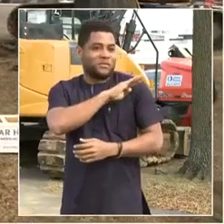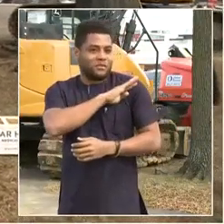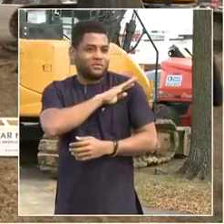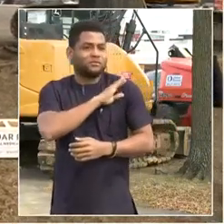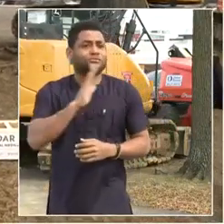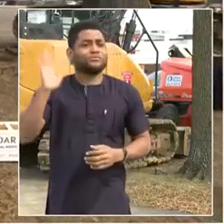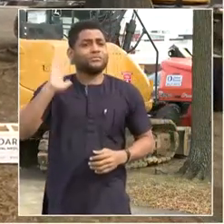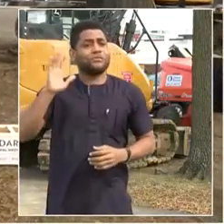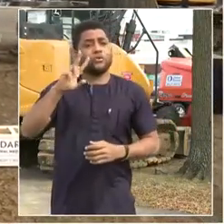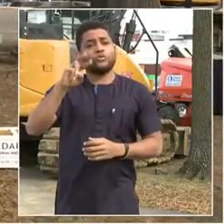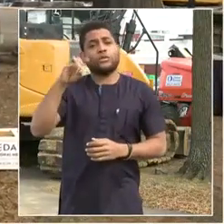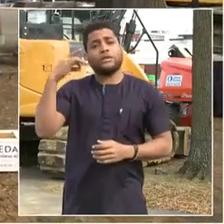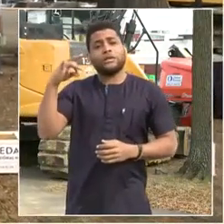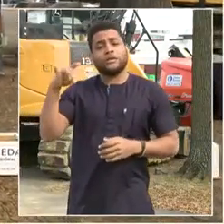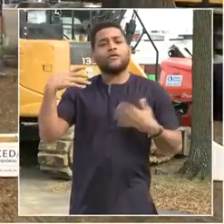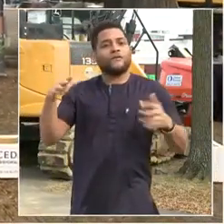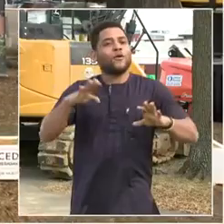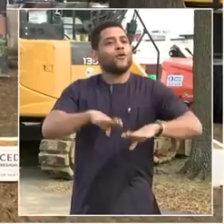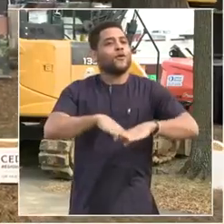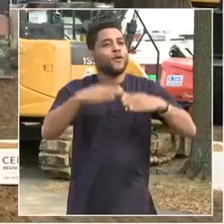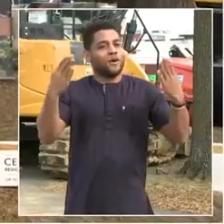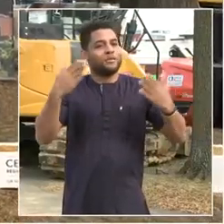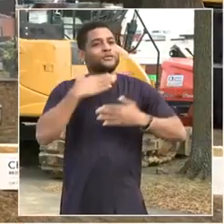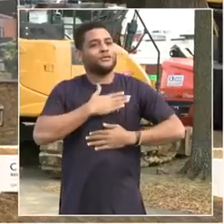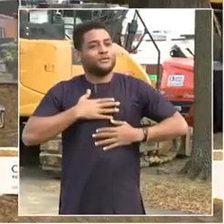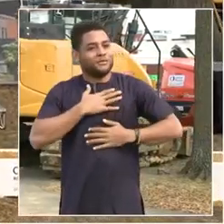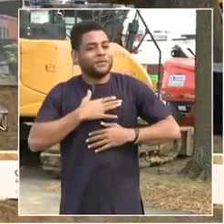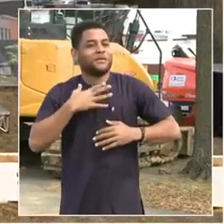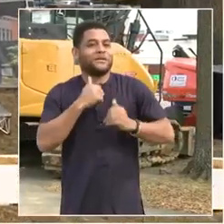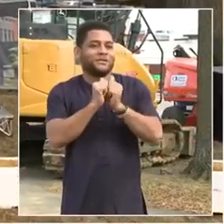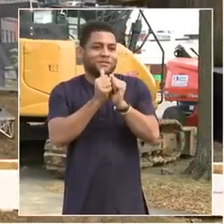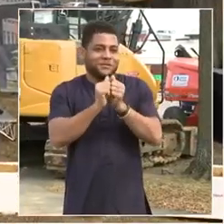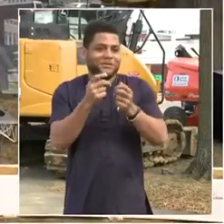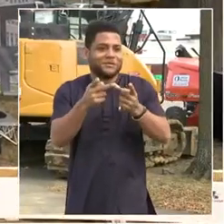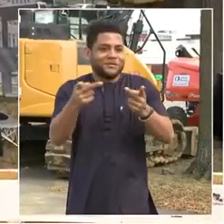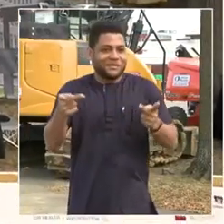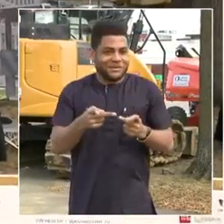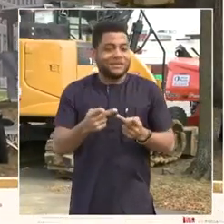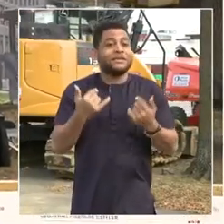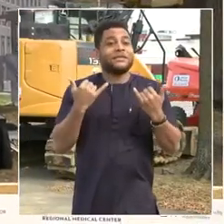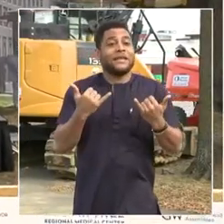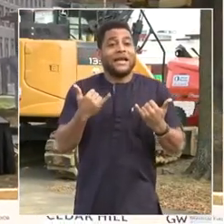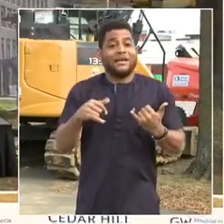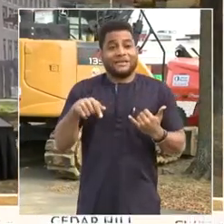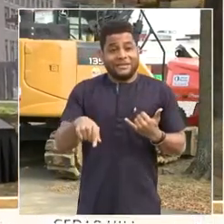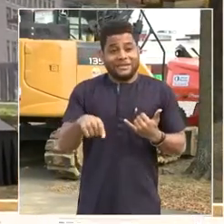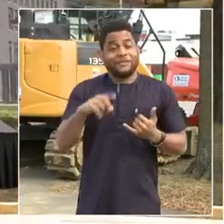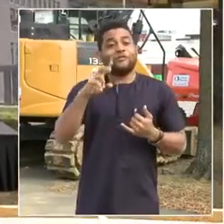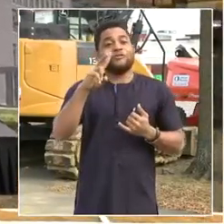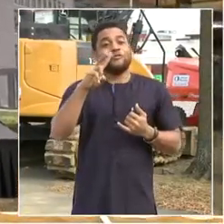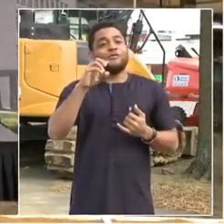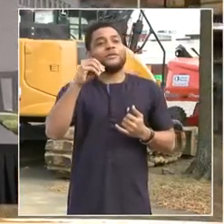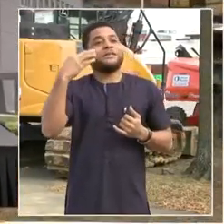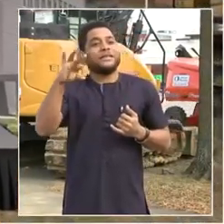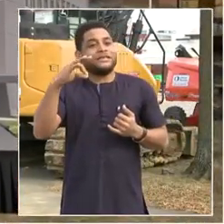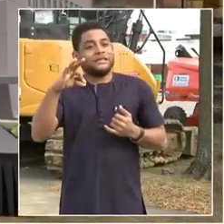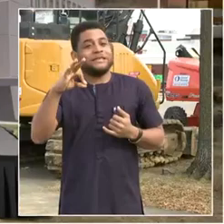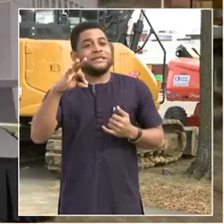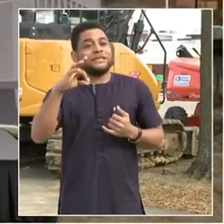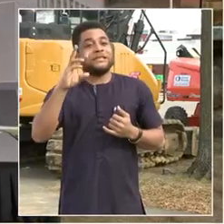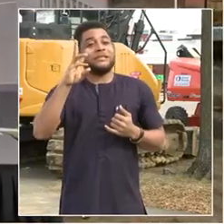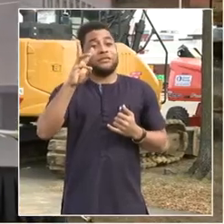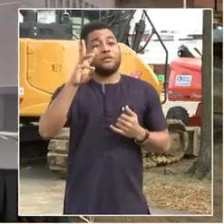we opened the Entertainment and Sports Arena, now home of the 2019 WNBA champion